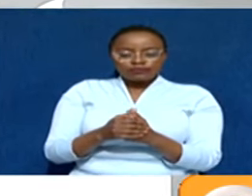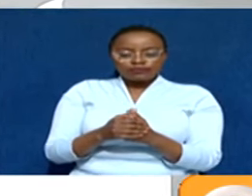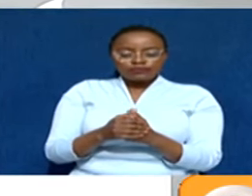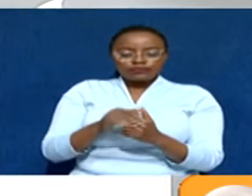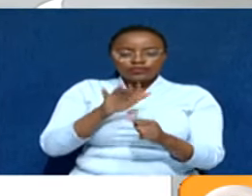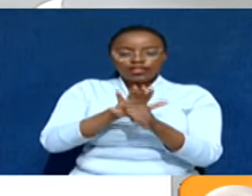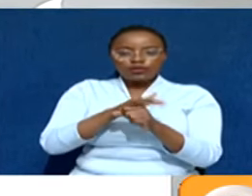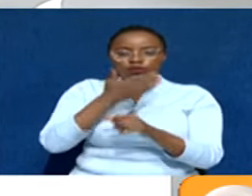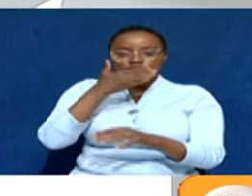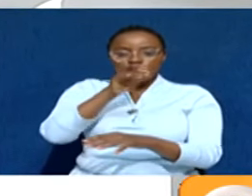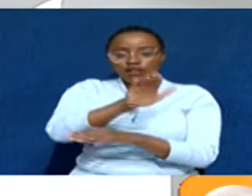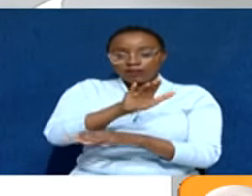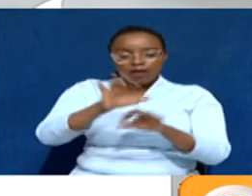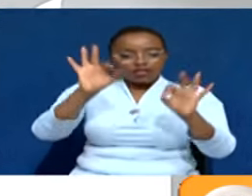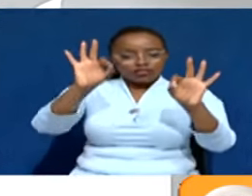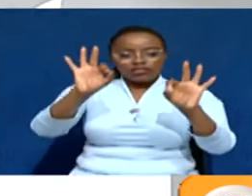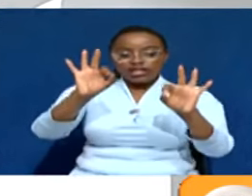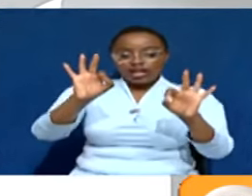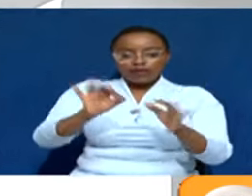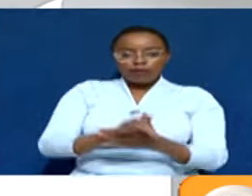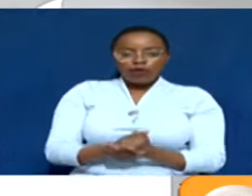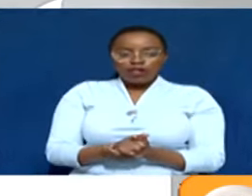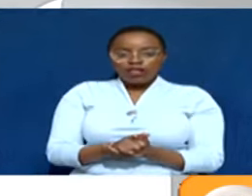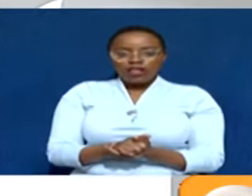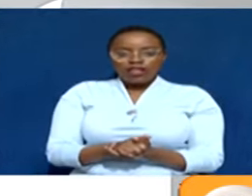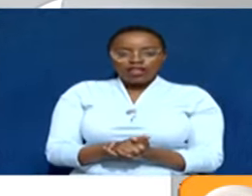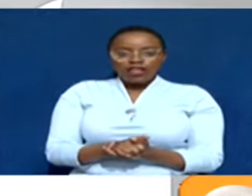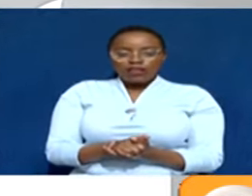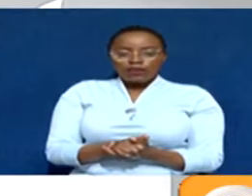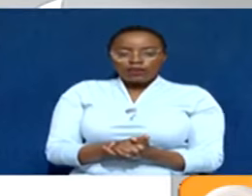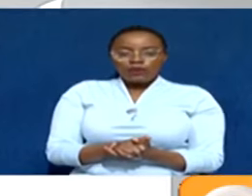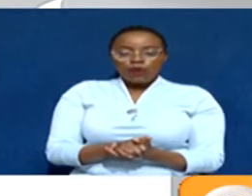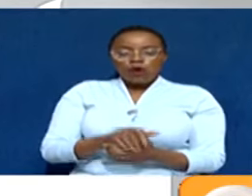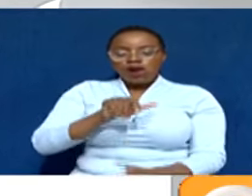much feedback. It's incredible. It's incredible. Alenga